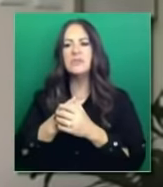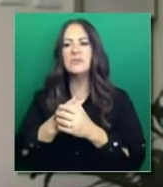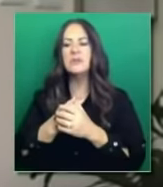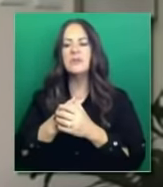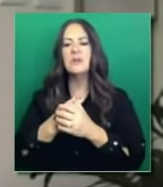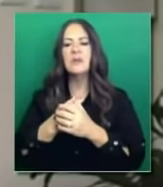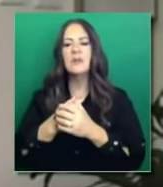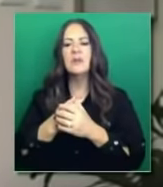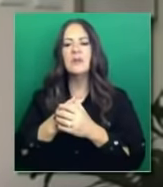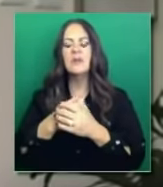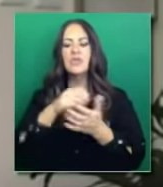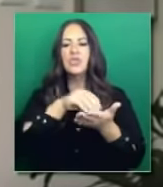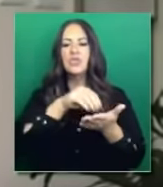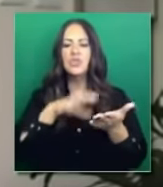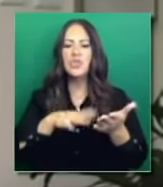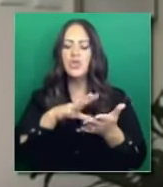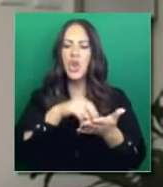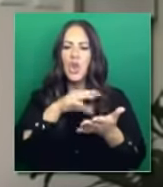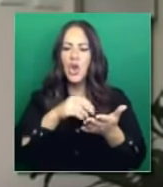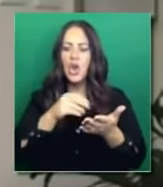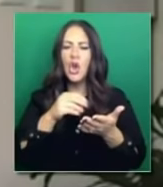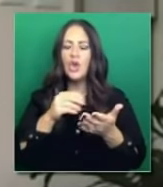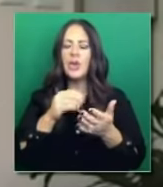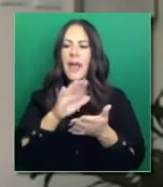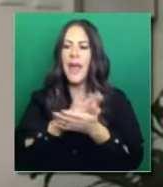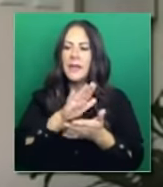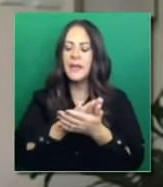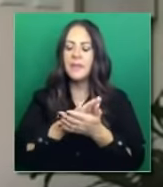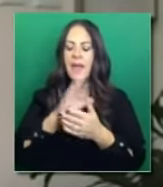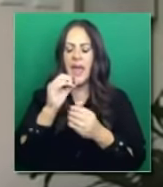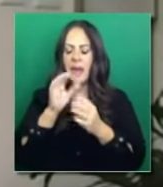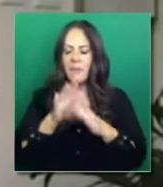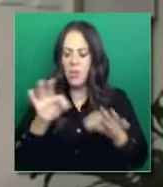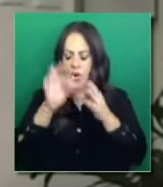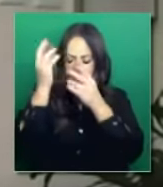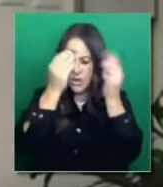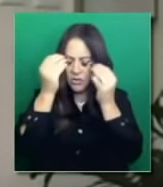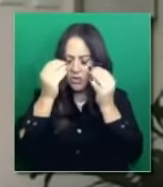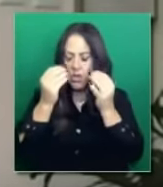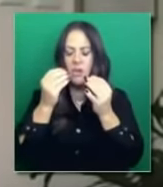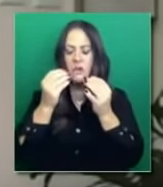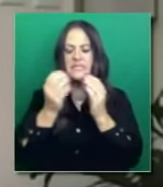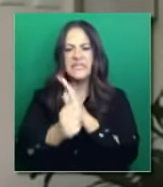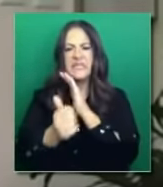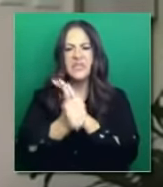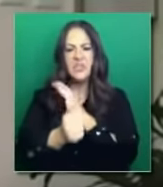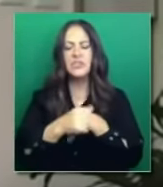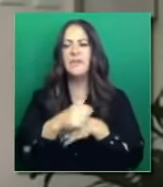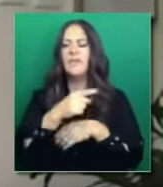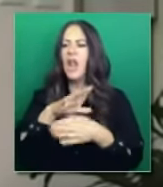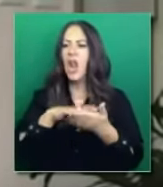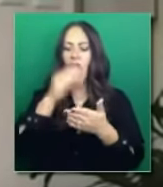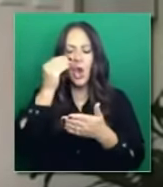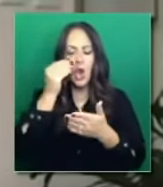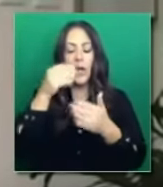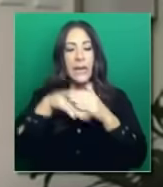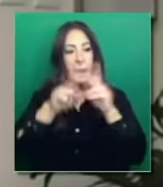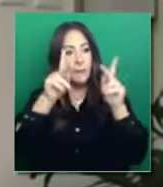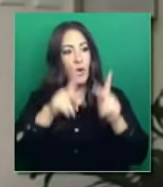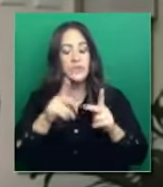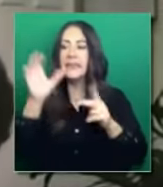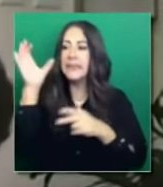the critical thinking skills and academic skills, but they're also learning to listen, to share, to wait their turn, to encourage